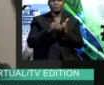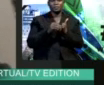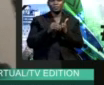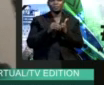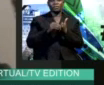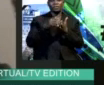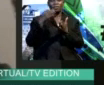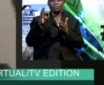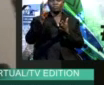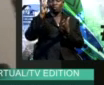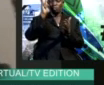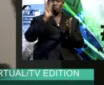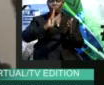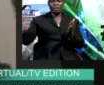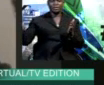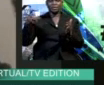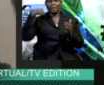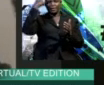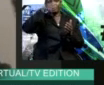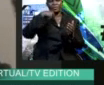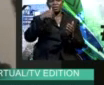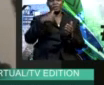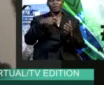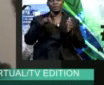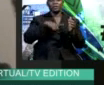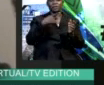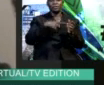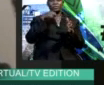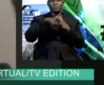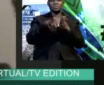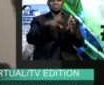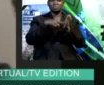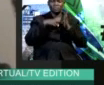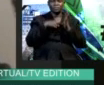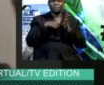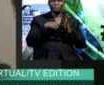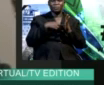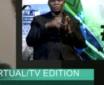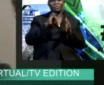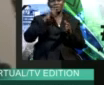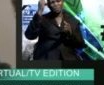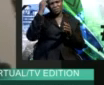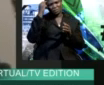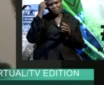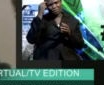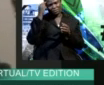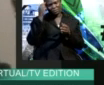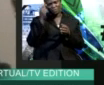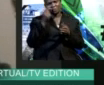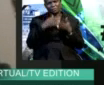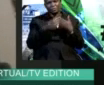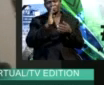epicenter of West Africa, essentially, Lagos says they require, I think,